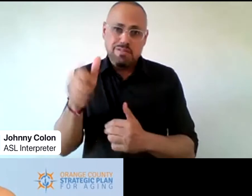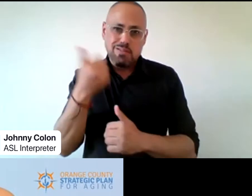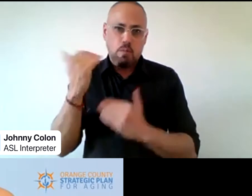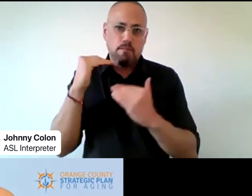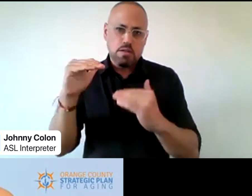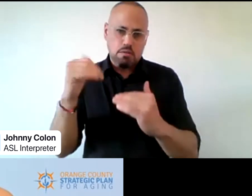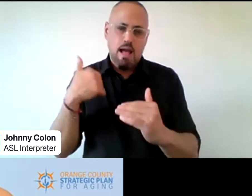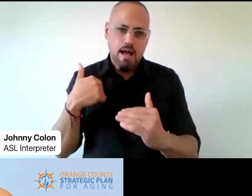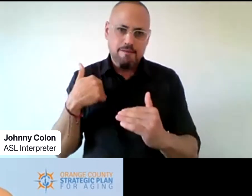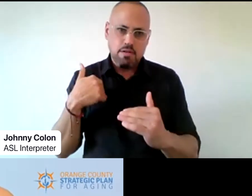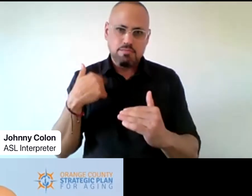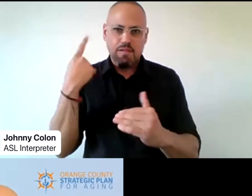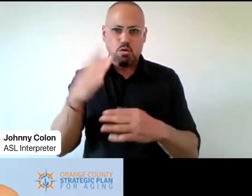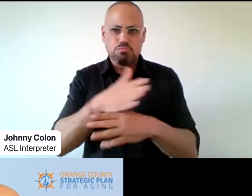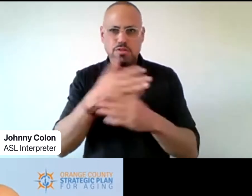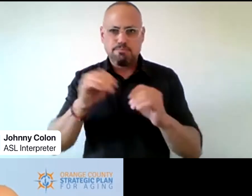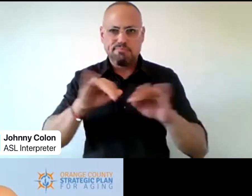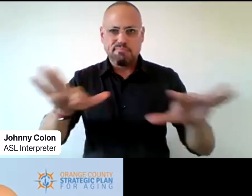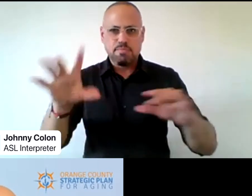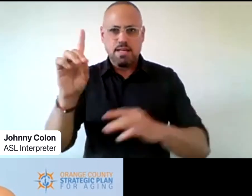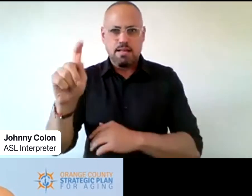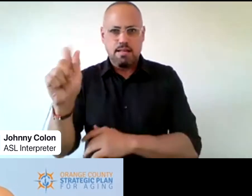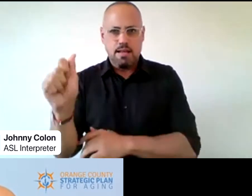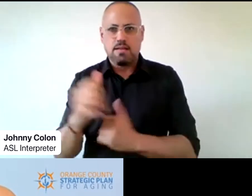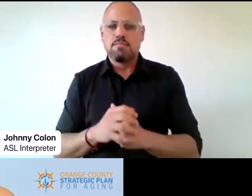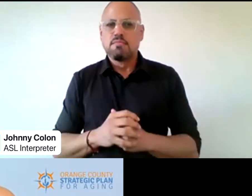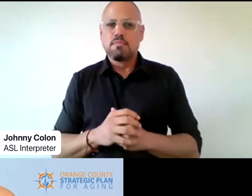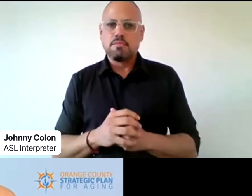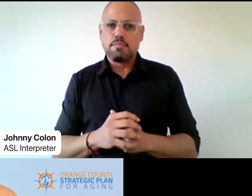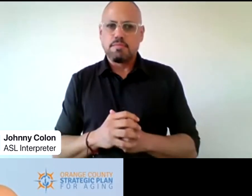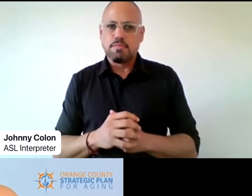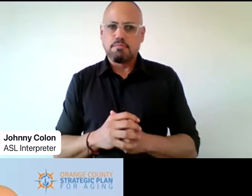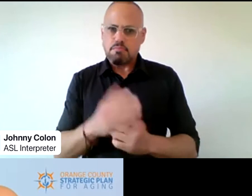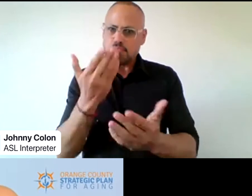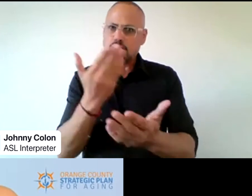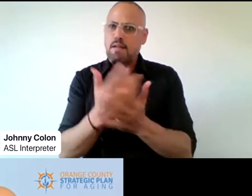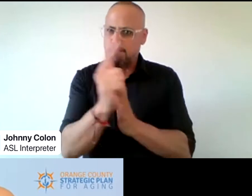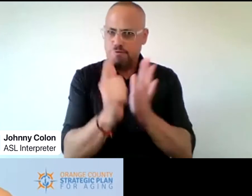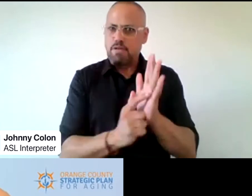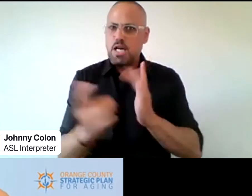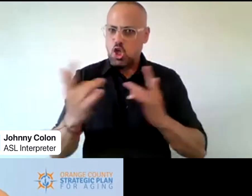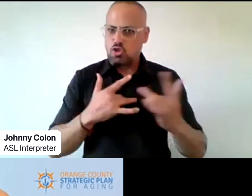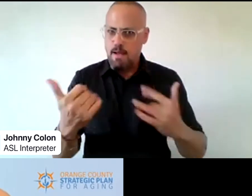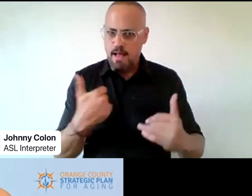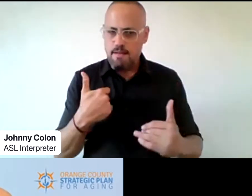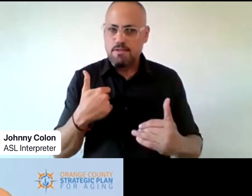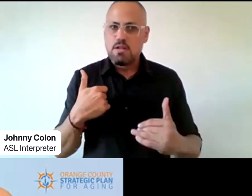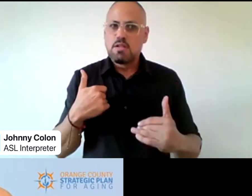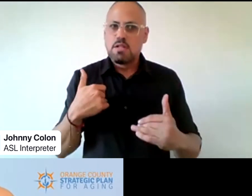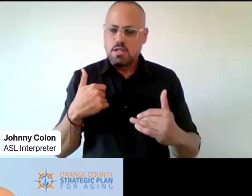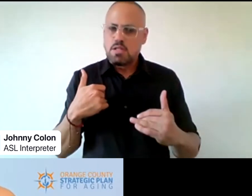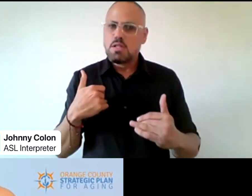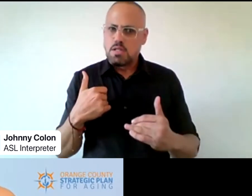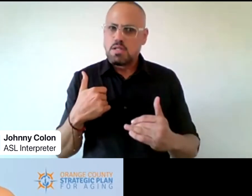restrictions on sharing that data. There are valid legal concerns and really significant